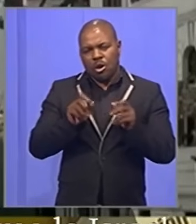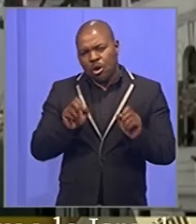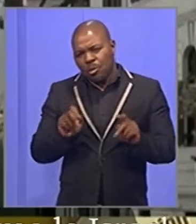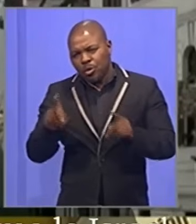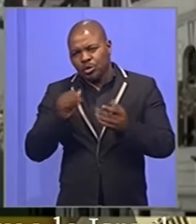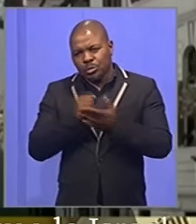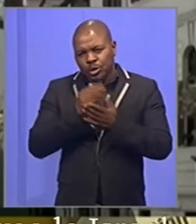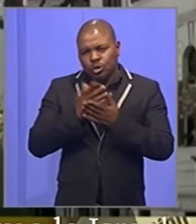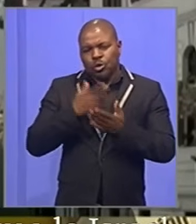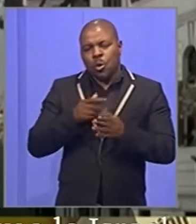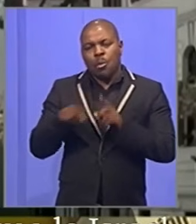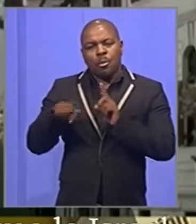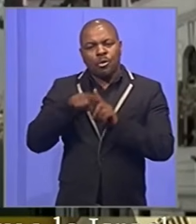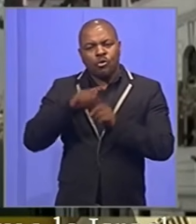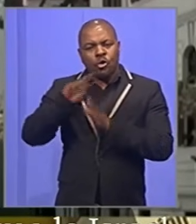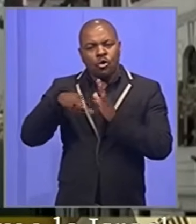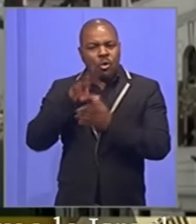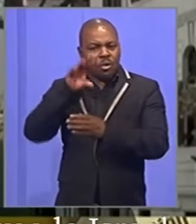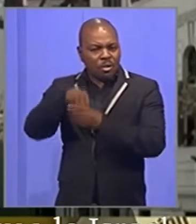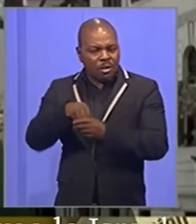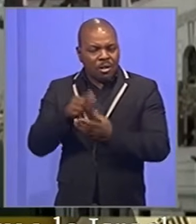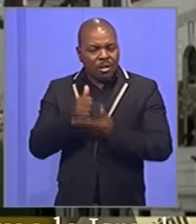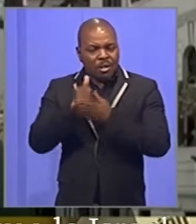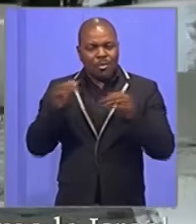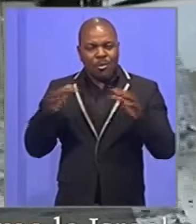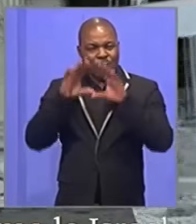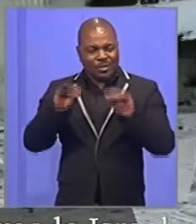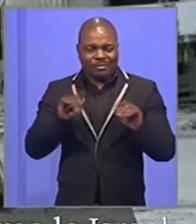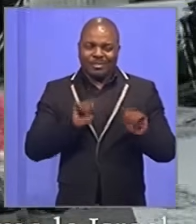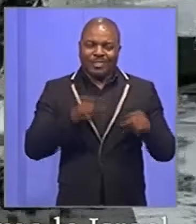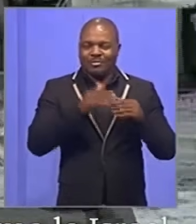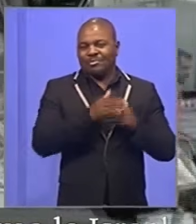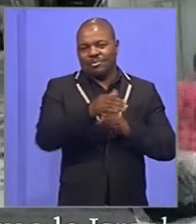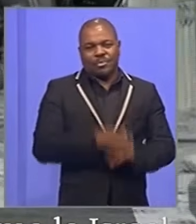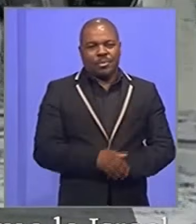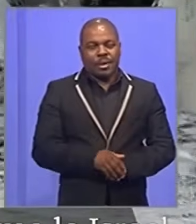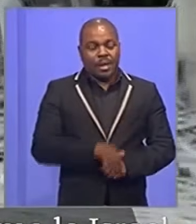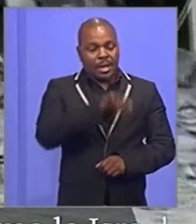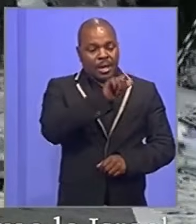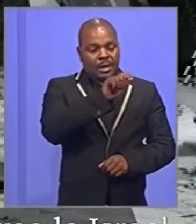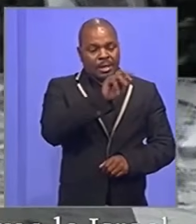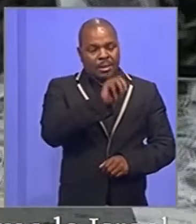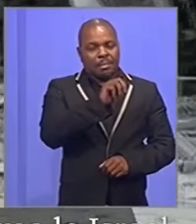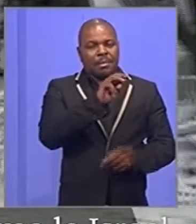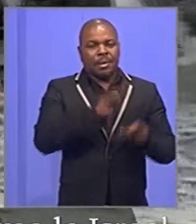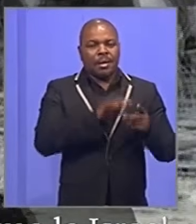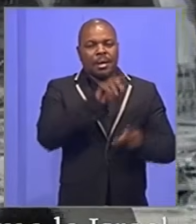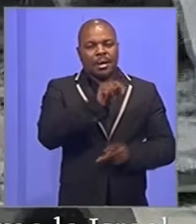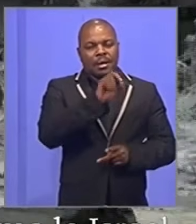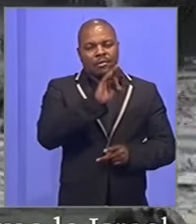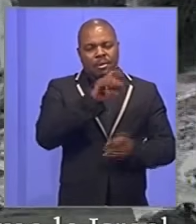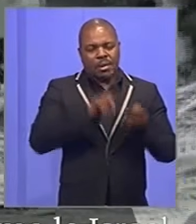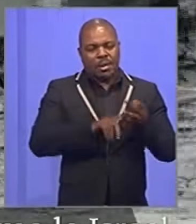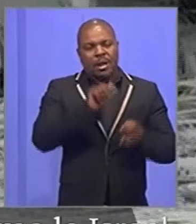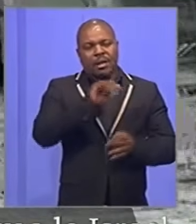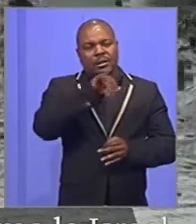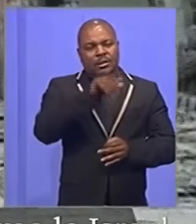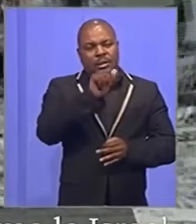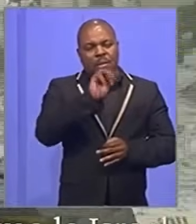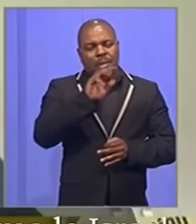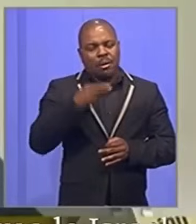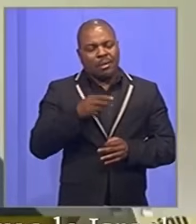a constructive and a positive role to bring this conflict to an end. ATM, NFP le Al-Jamaa ina la maikutlo a tibileng ka taba